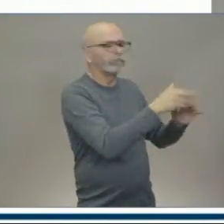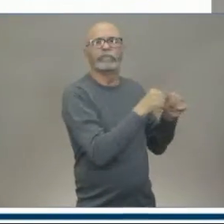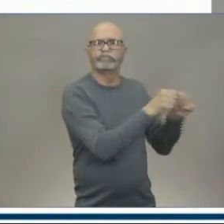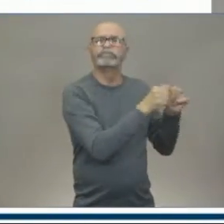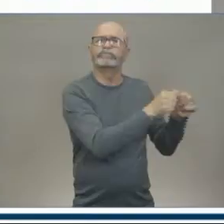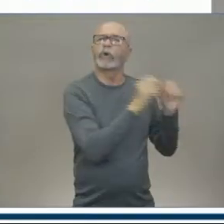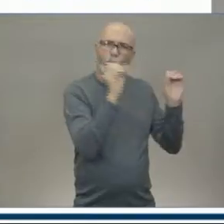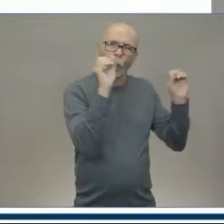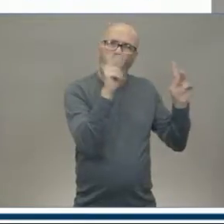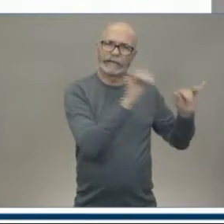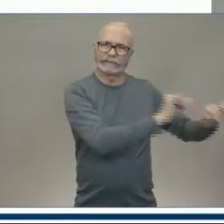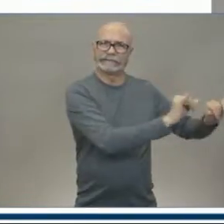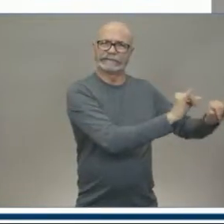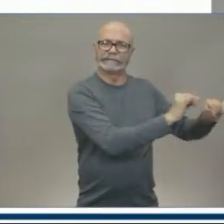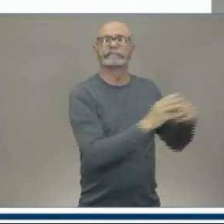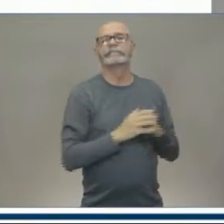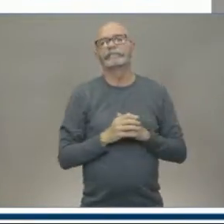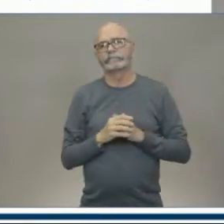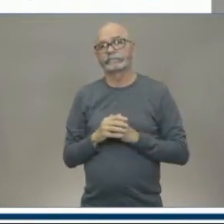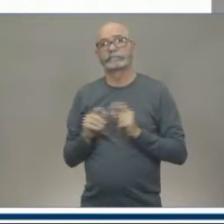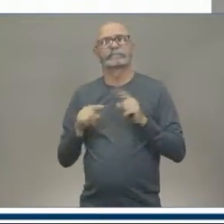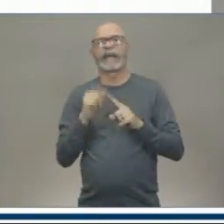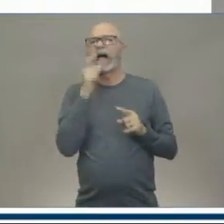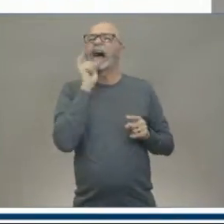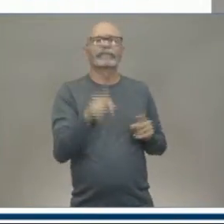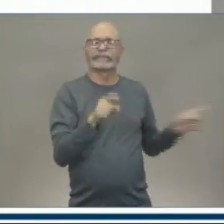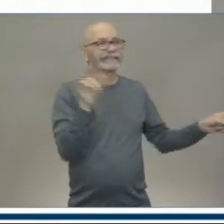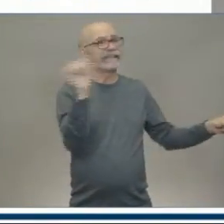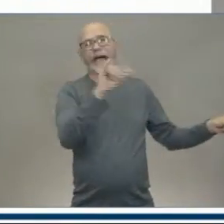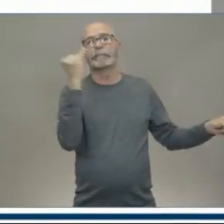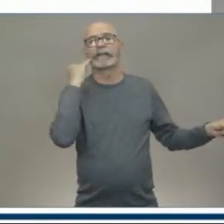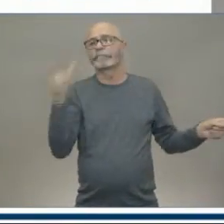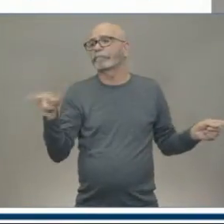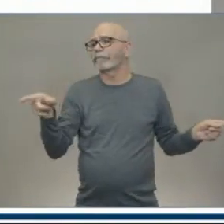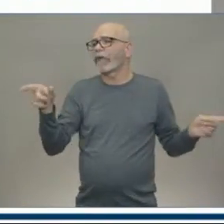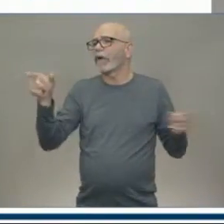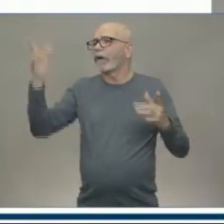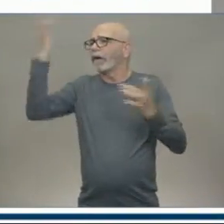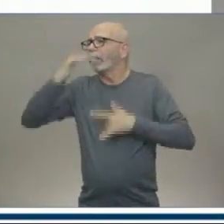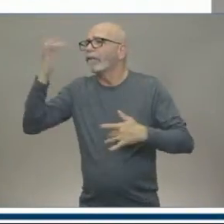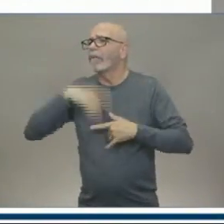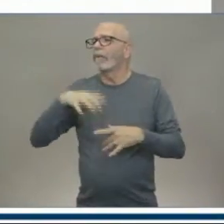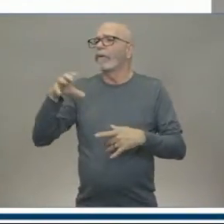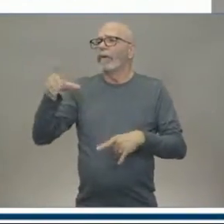don't typically have the same underlying health risks related to COVID that seniors would have.